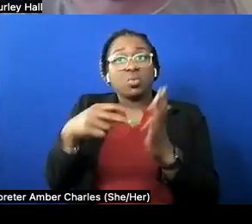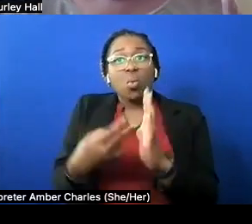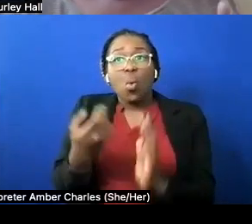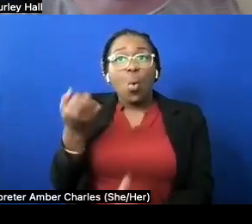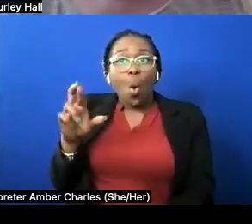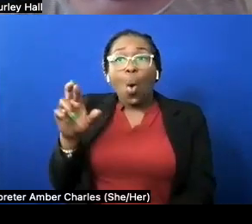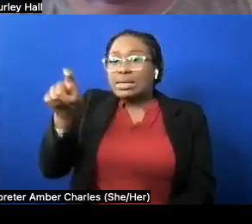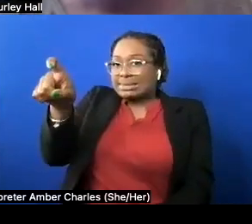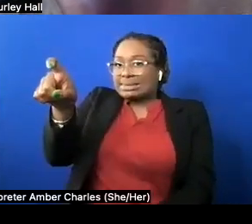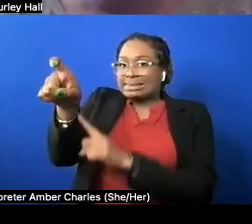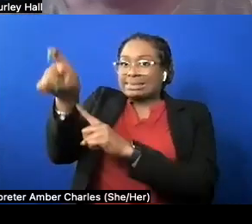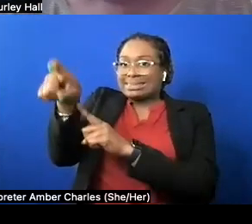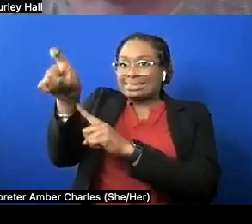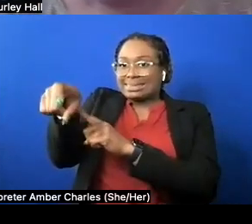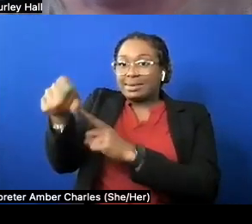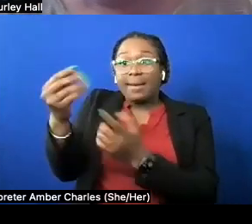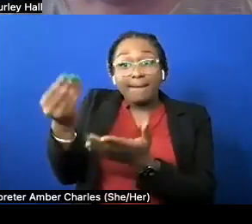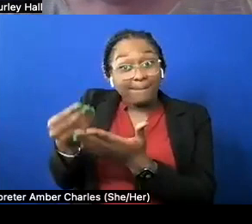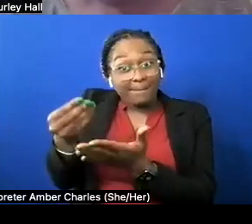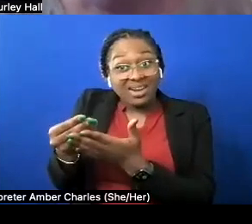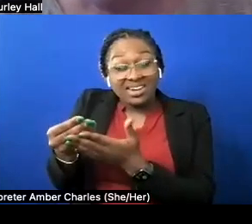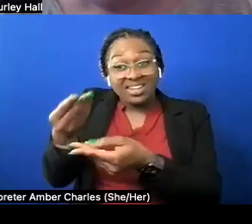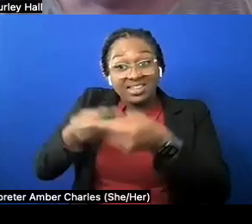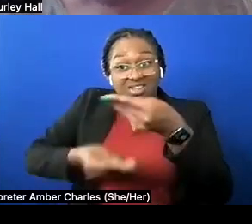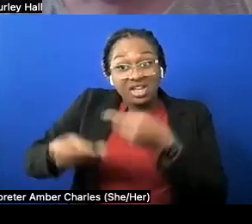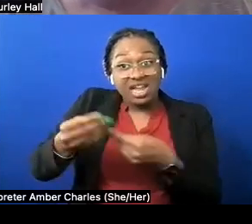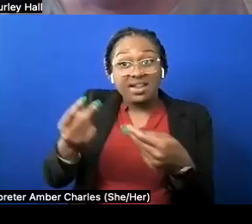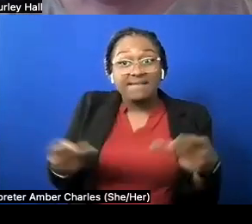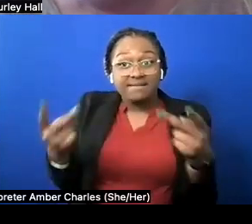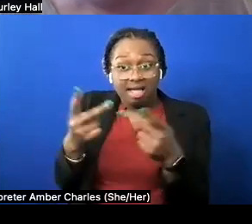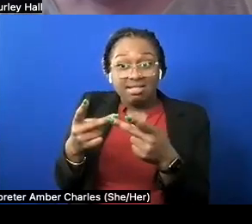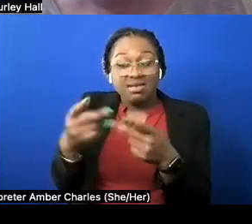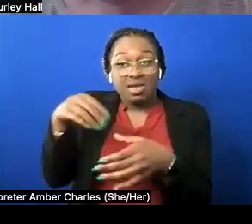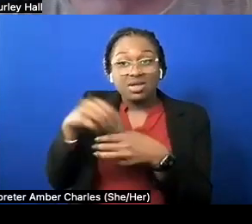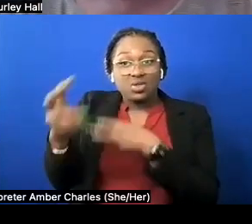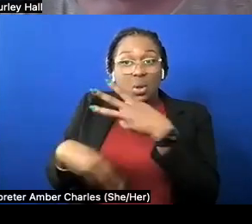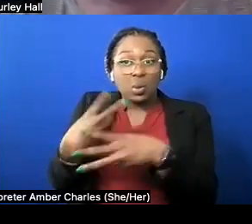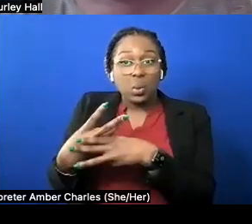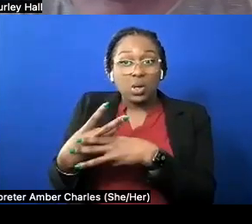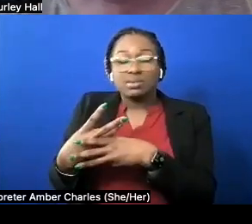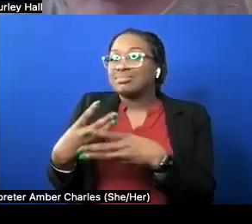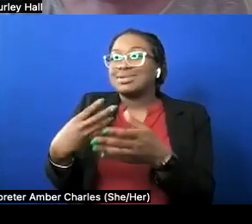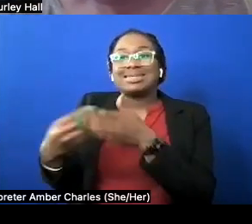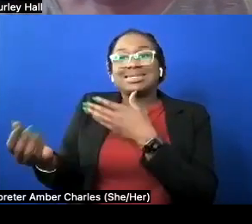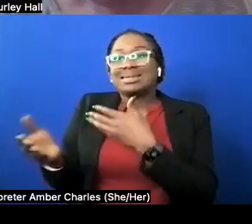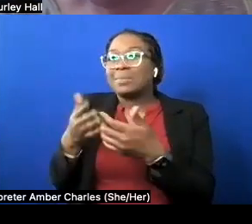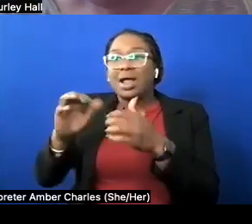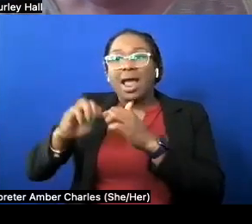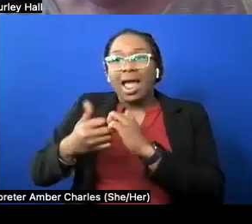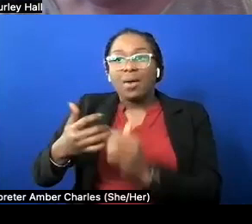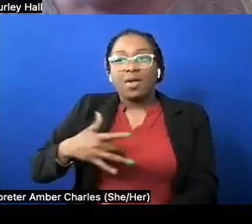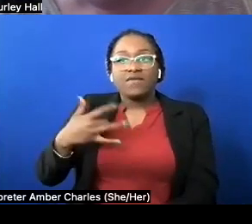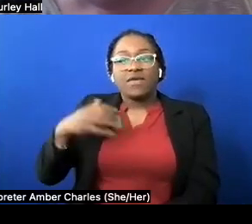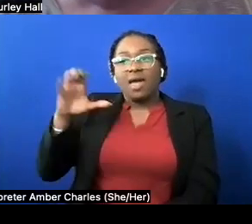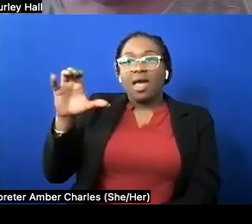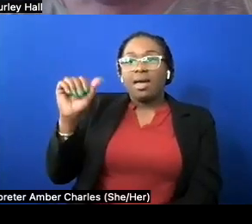You know, money is an exchange of value in the world we live in. However we feel about capitalism, that's the world we're in right